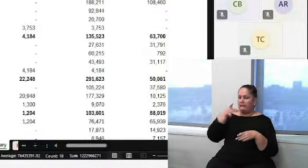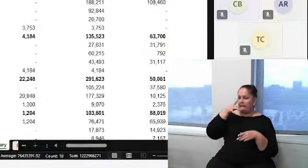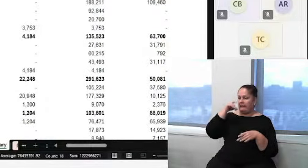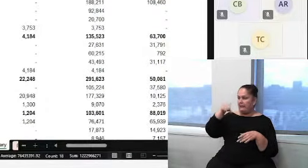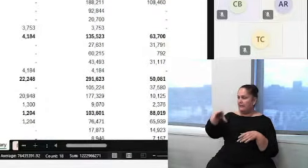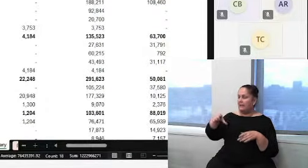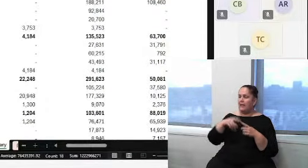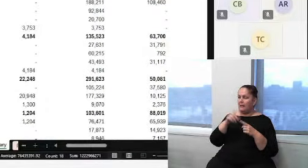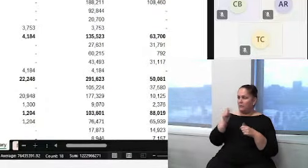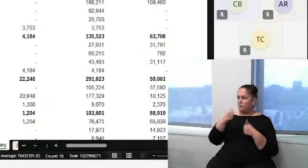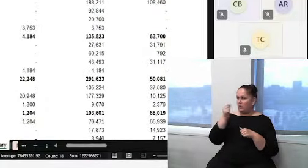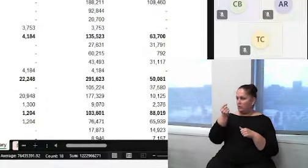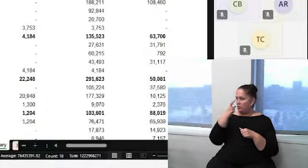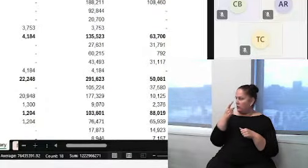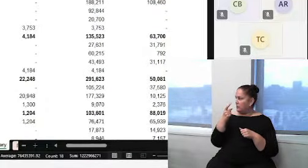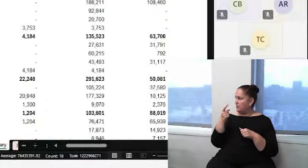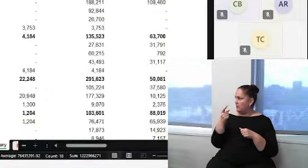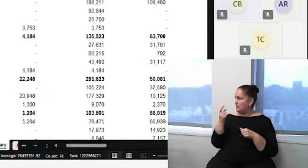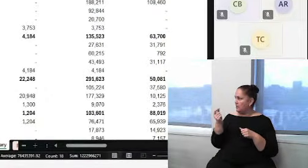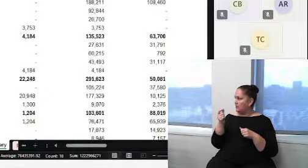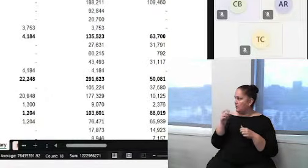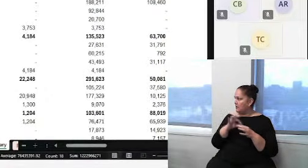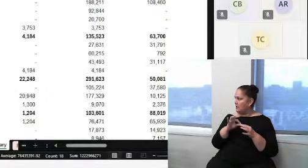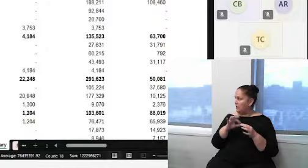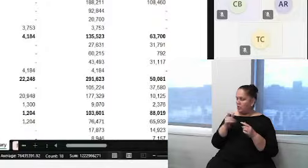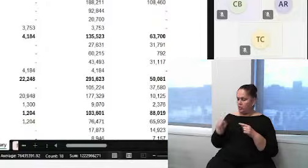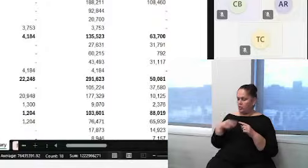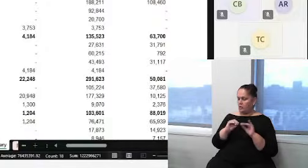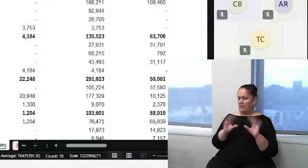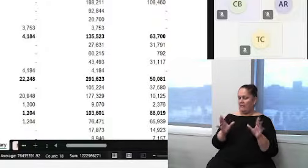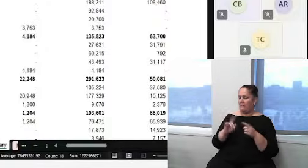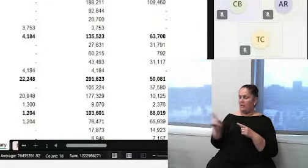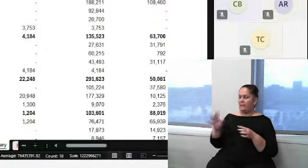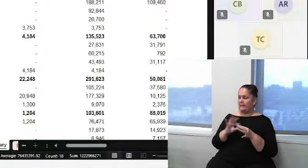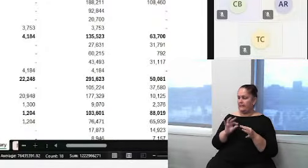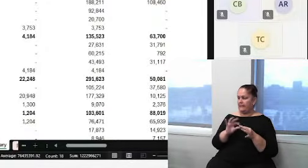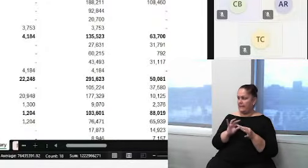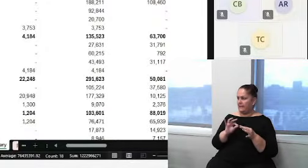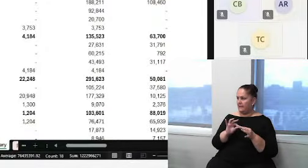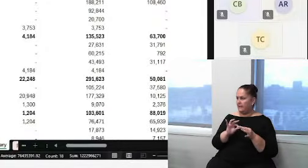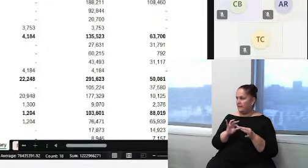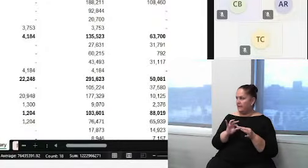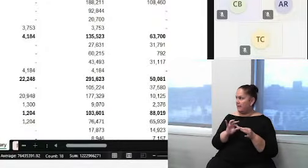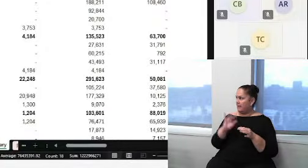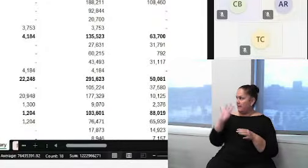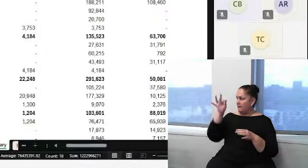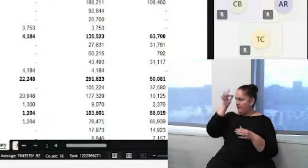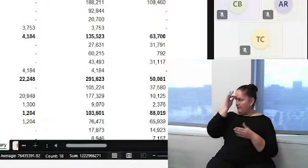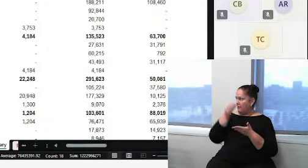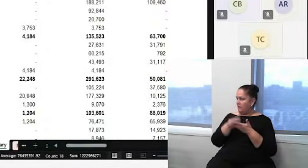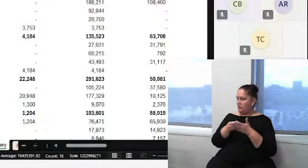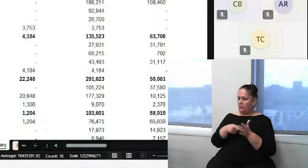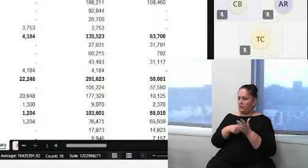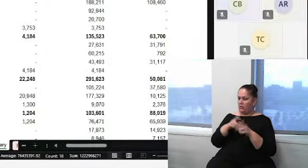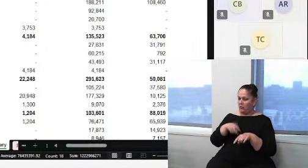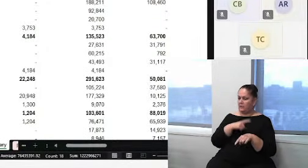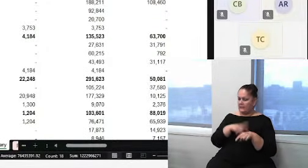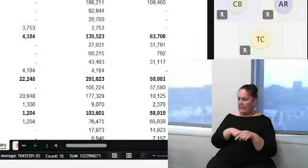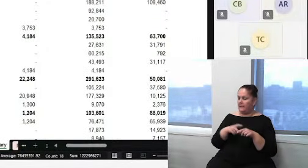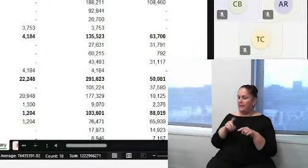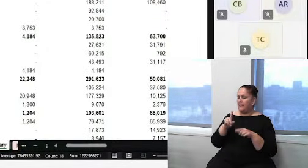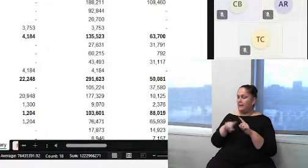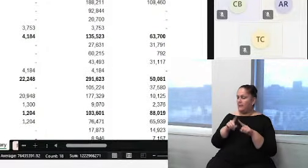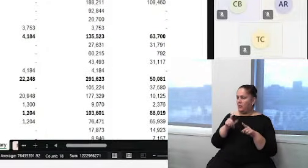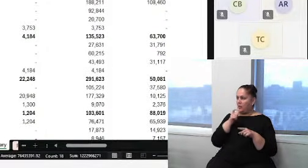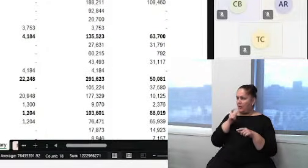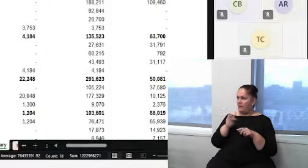it's specific to streetlights. So I'm trying to understand. You're saying you've been saying for, just to clarify, you've been saying that